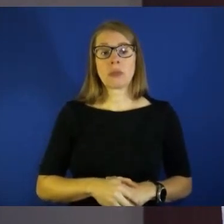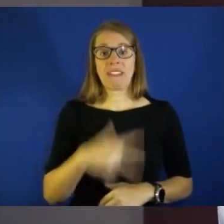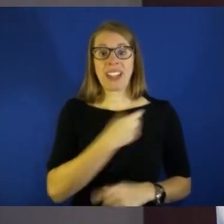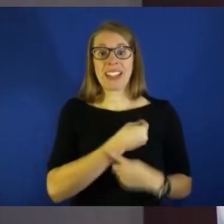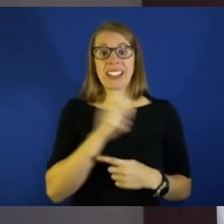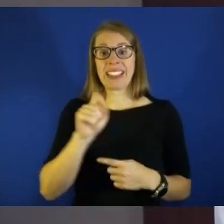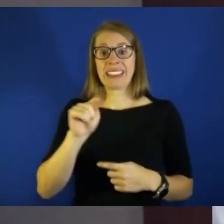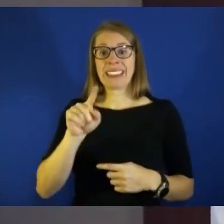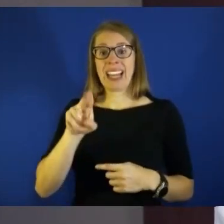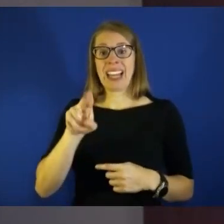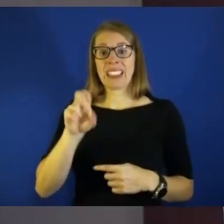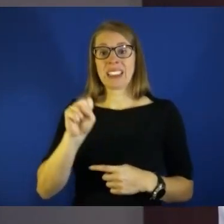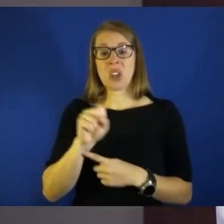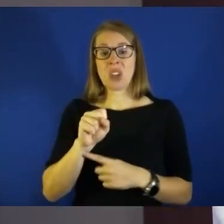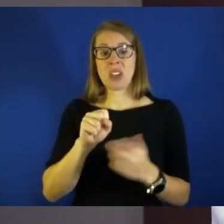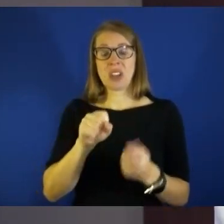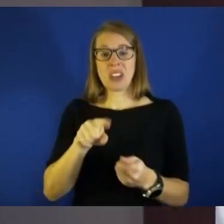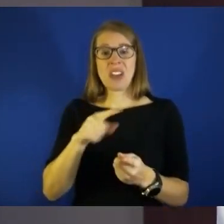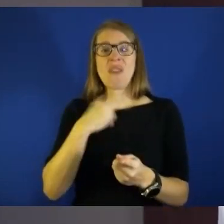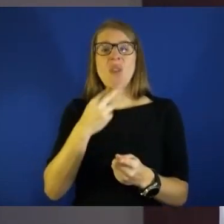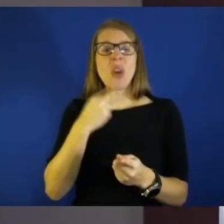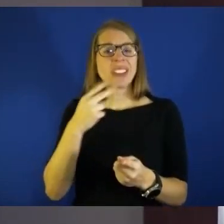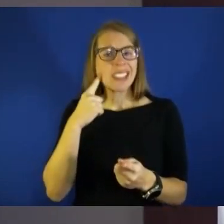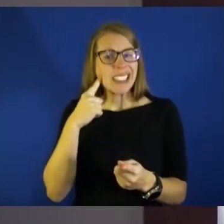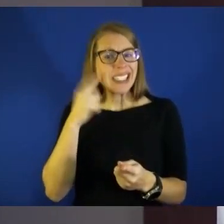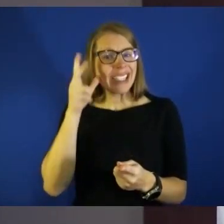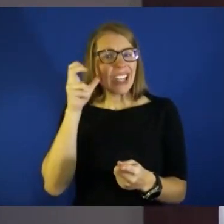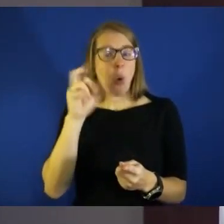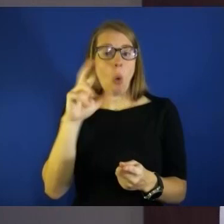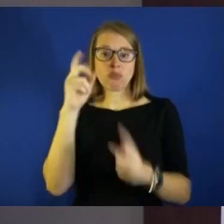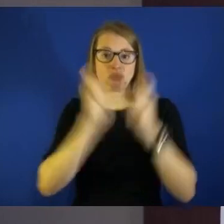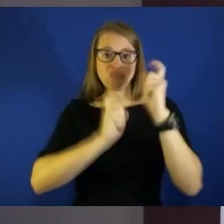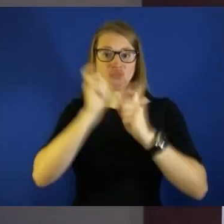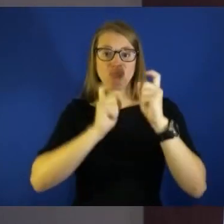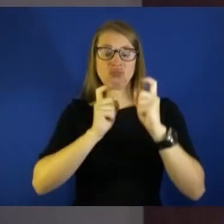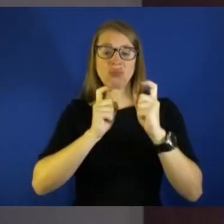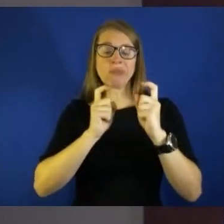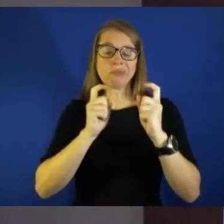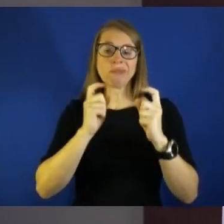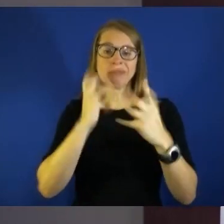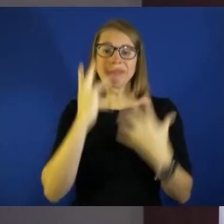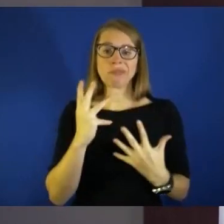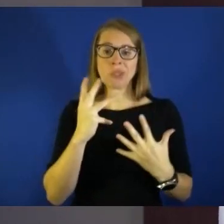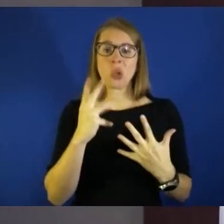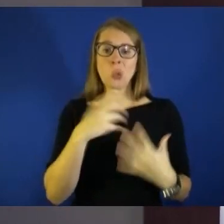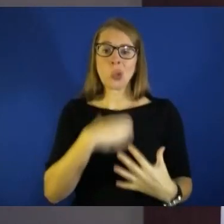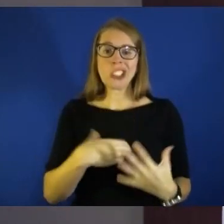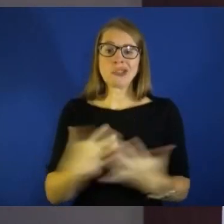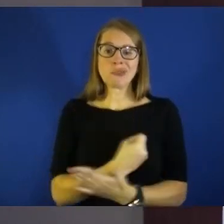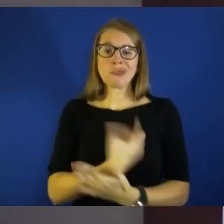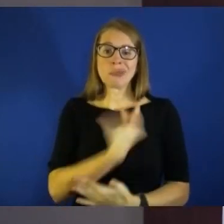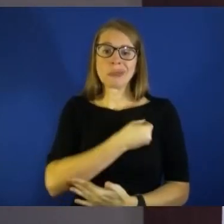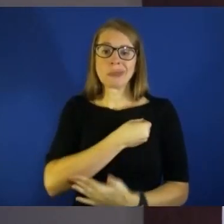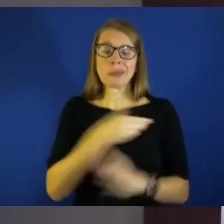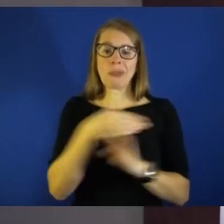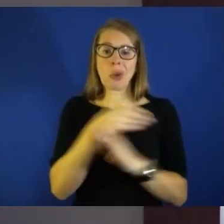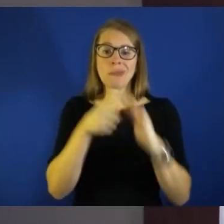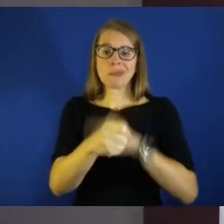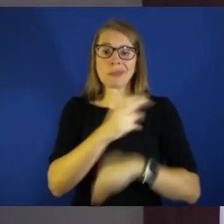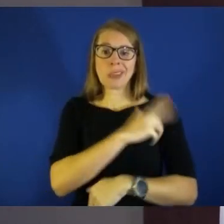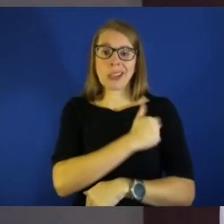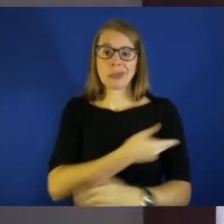regret in the tone of the voice and the way they look at you. And that's always hard to see, especially when somebody's really